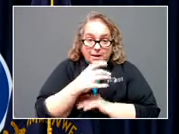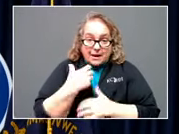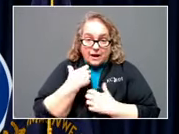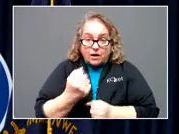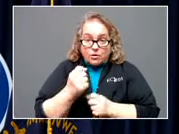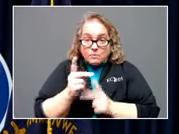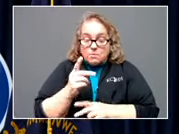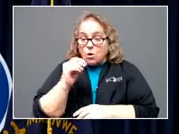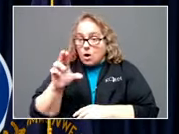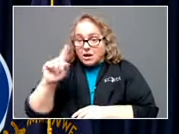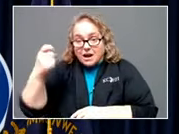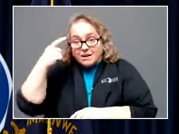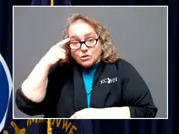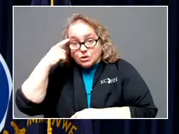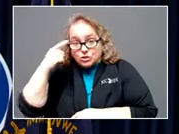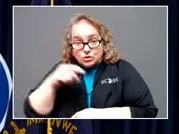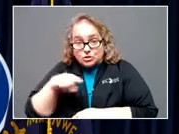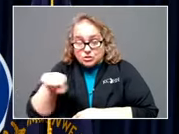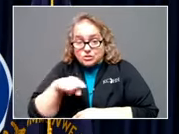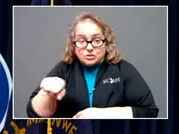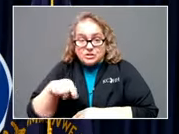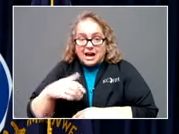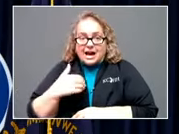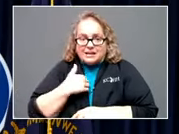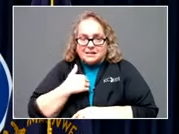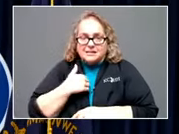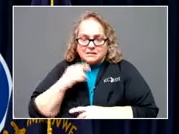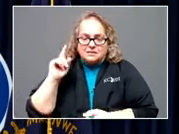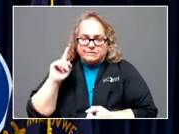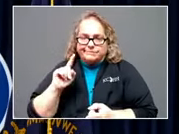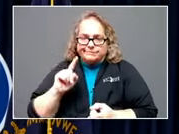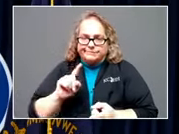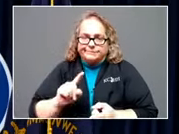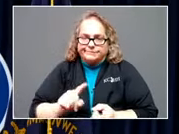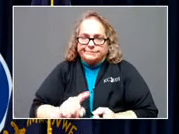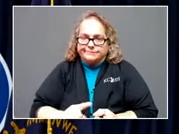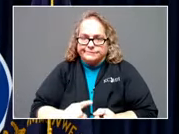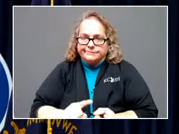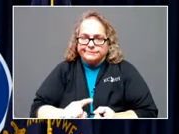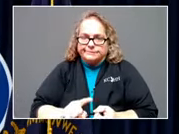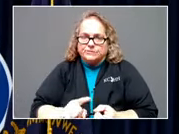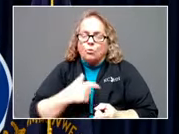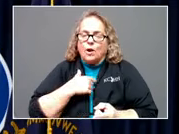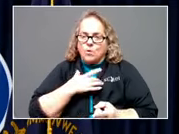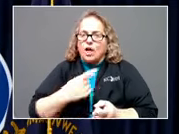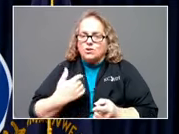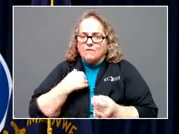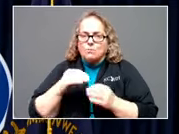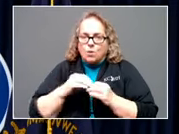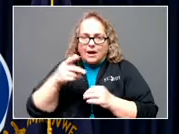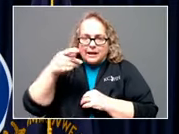governors has decreased over time. We would have liked to have had more input. We would have liked to have done